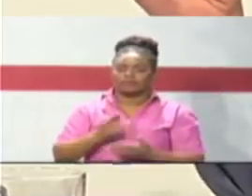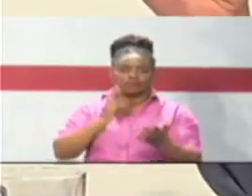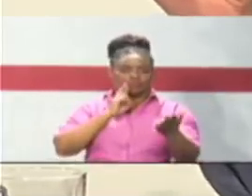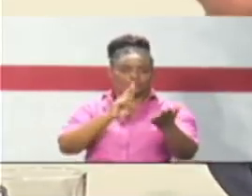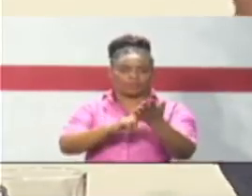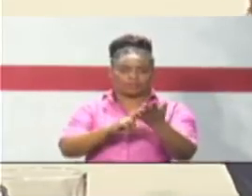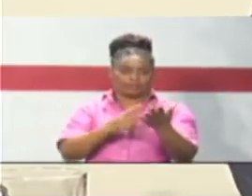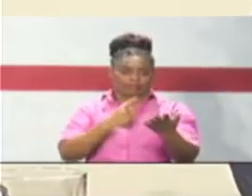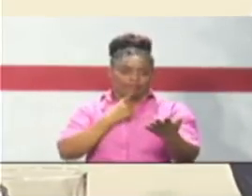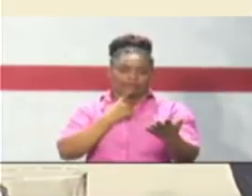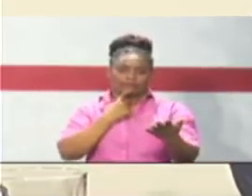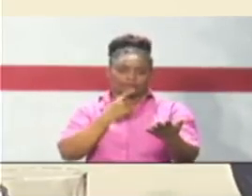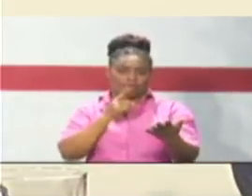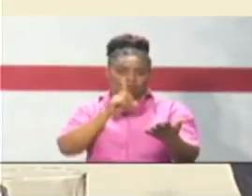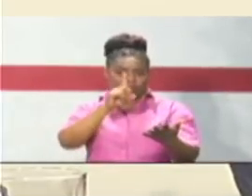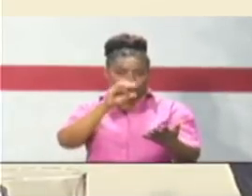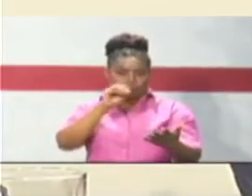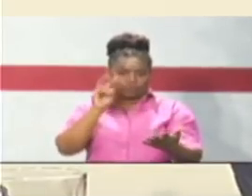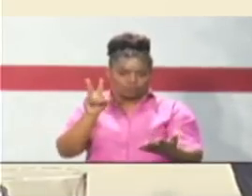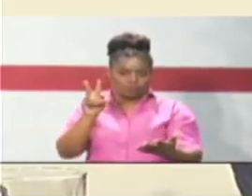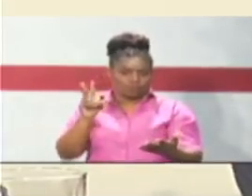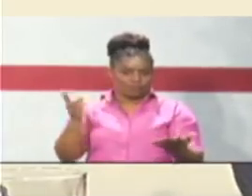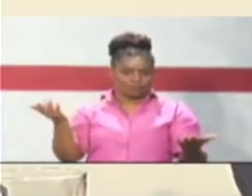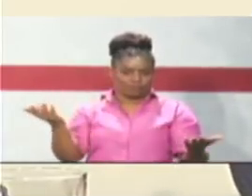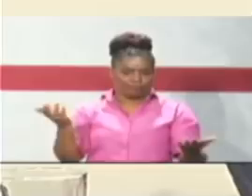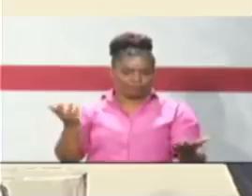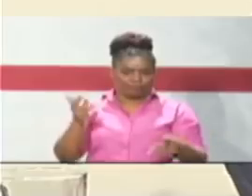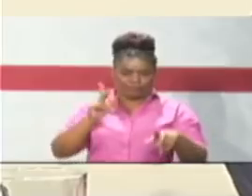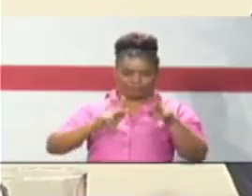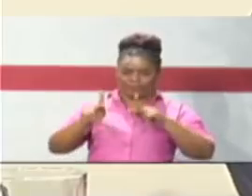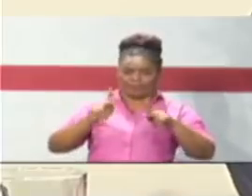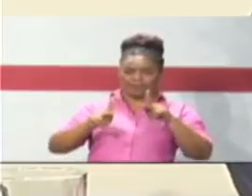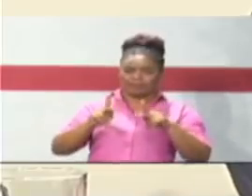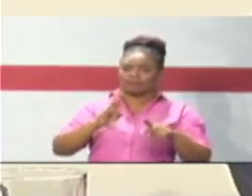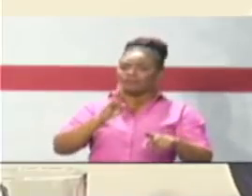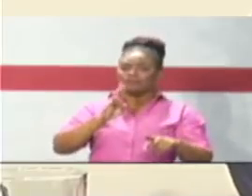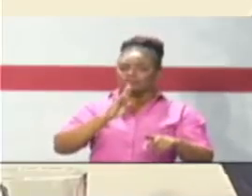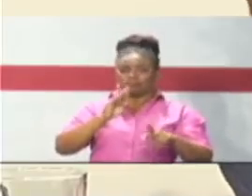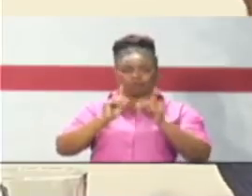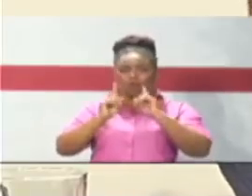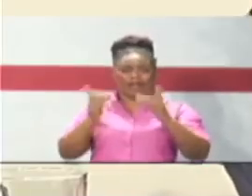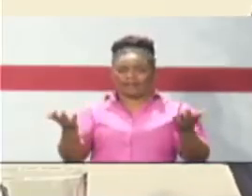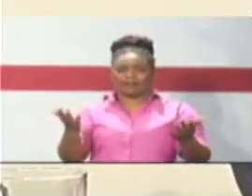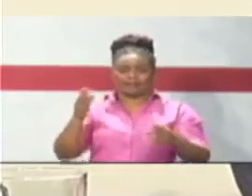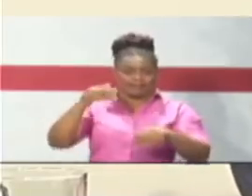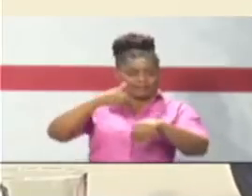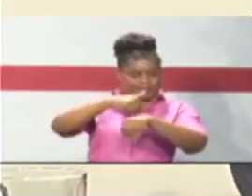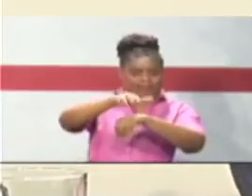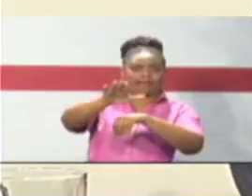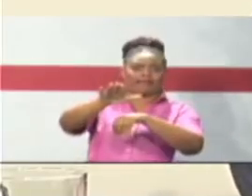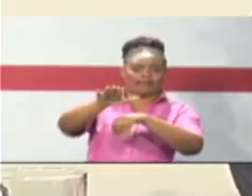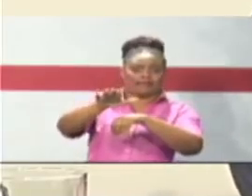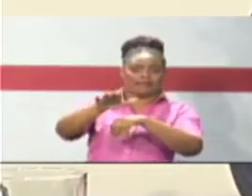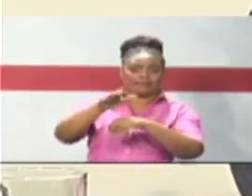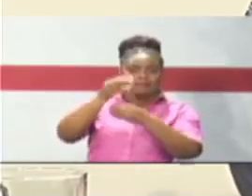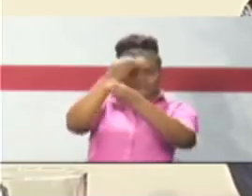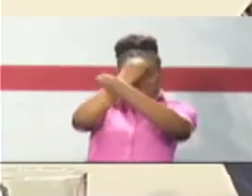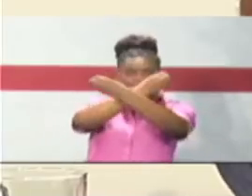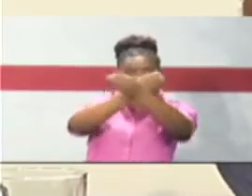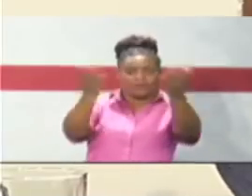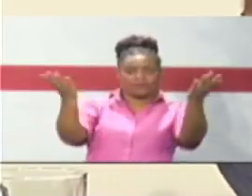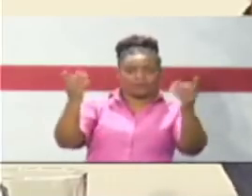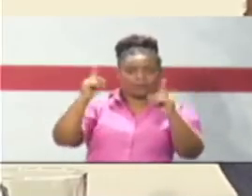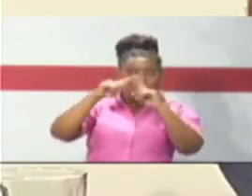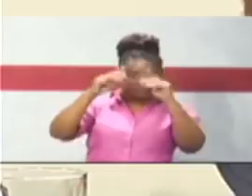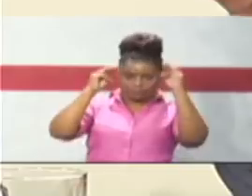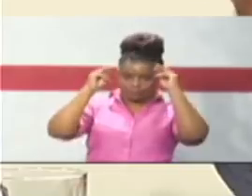claims. My response is, if you send us the information, because we receive